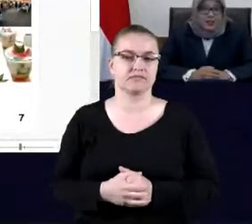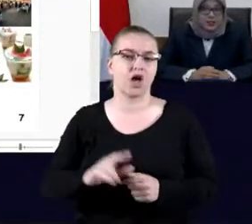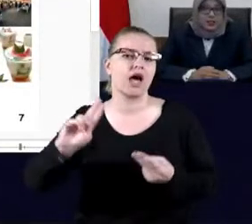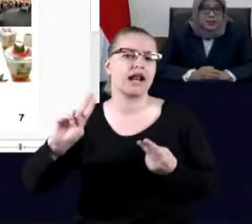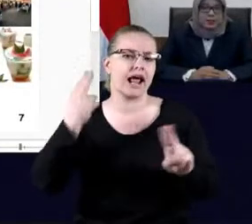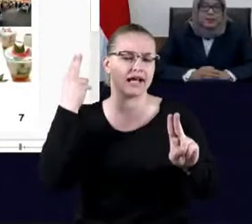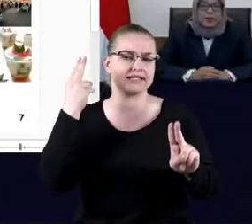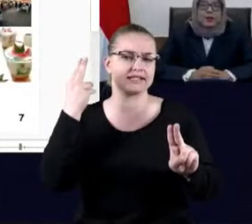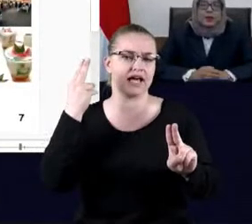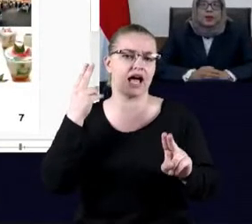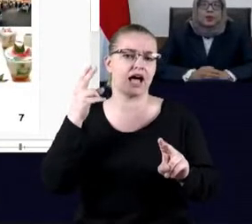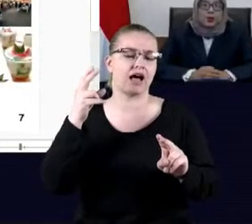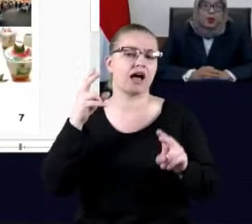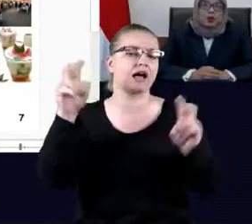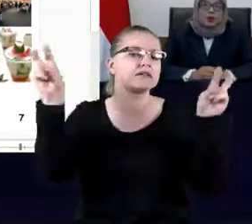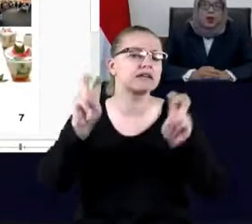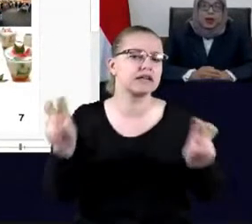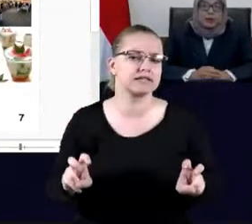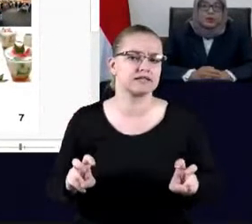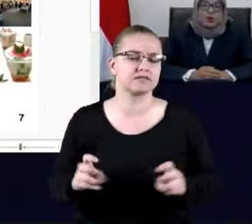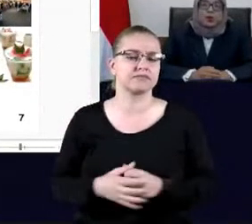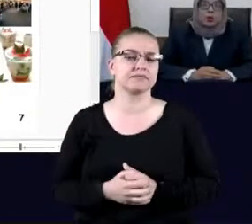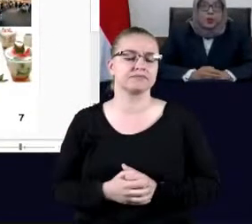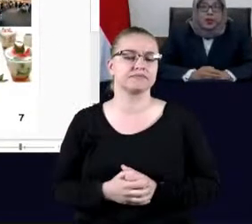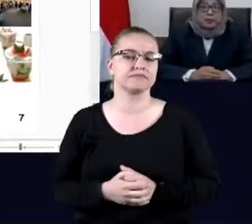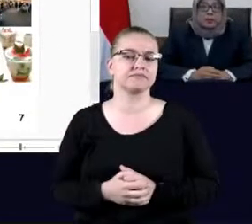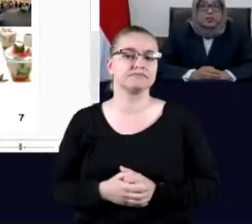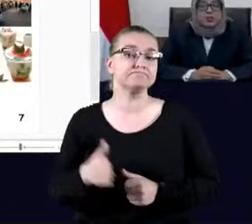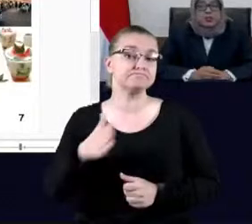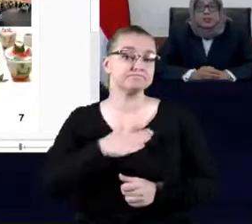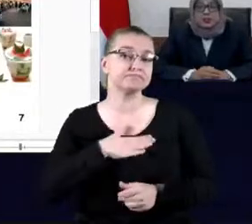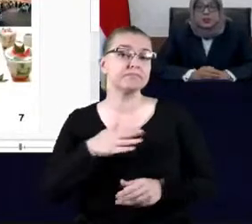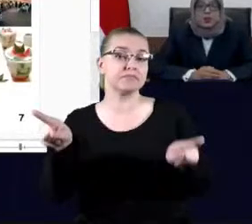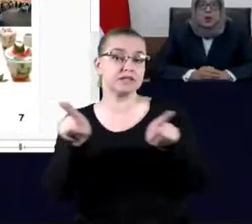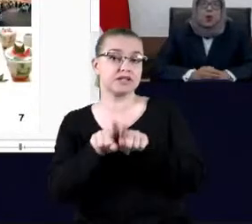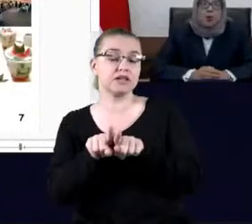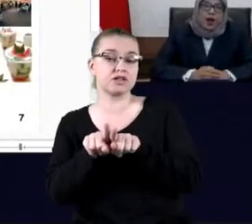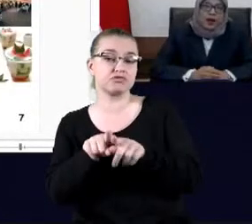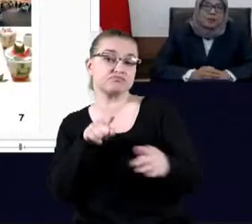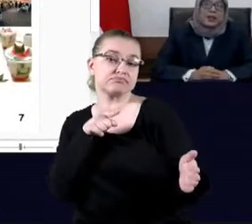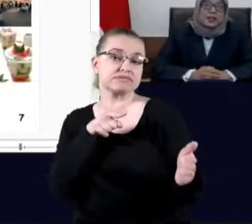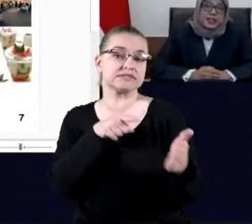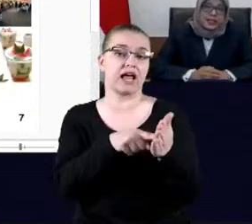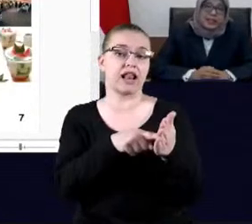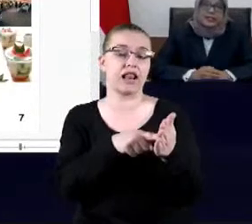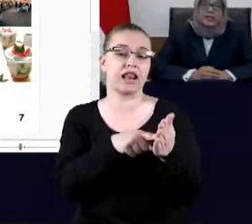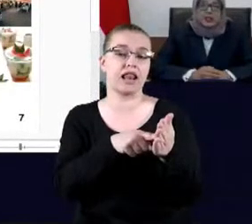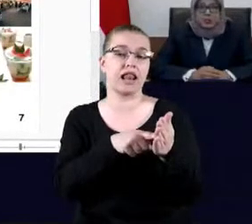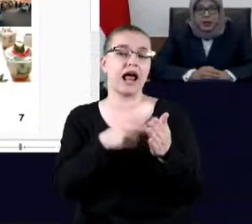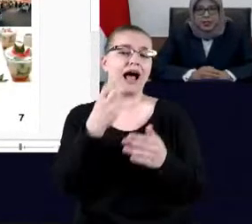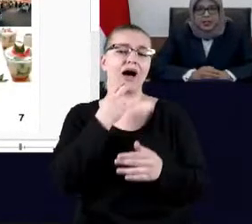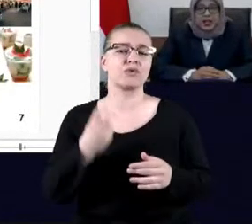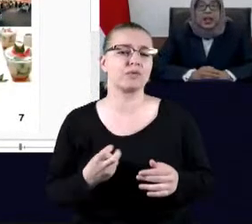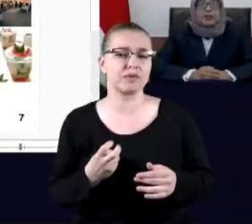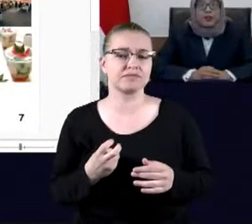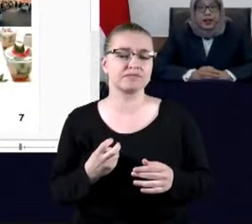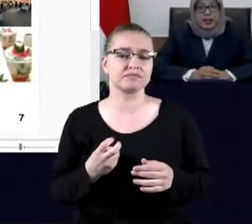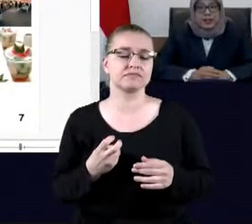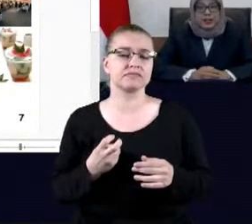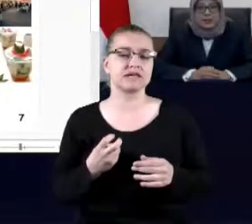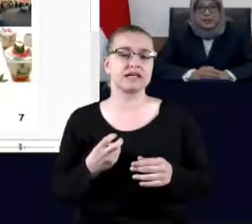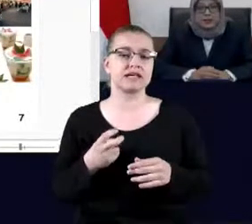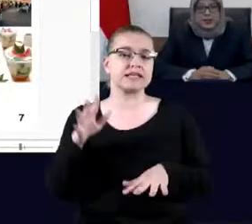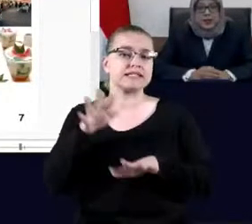potential crises. We also aim to automate permit systems while maintaining transparency